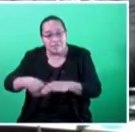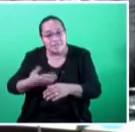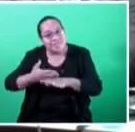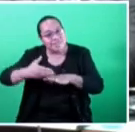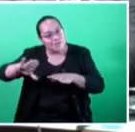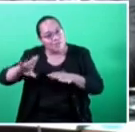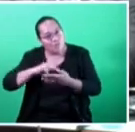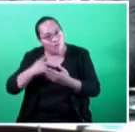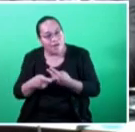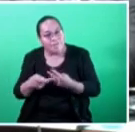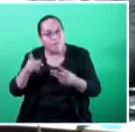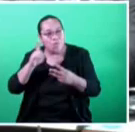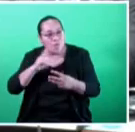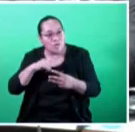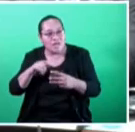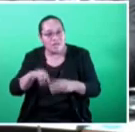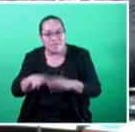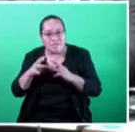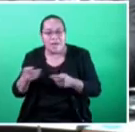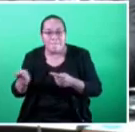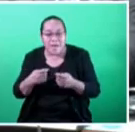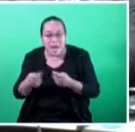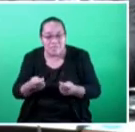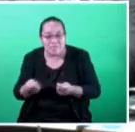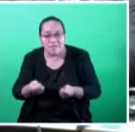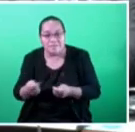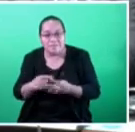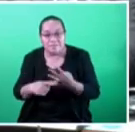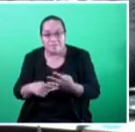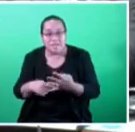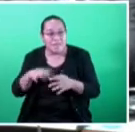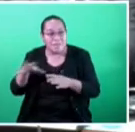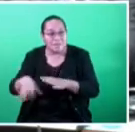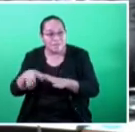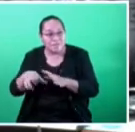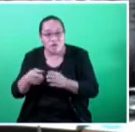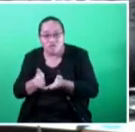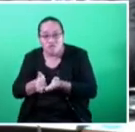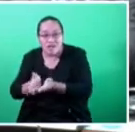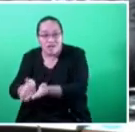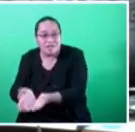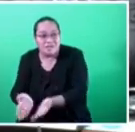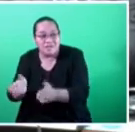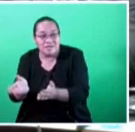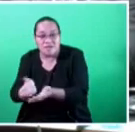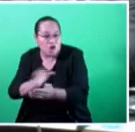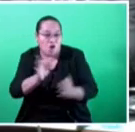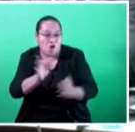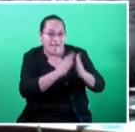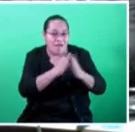new program; watershed management program, totally new program; maintenance of drainage system for